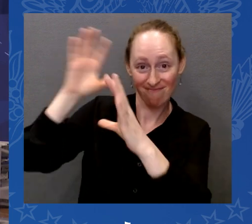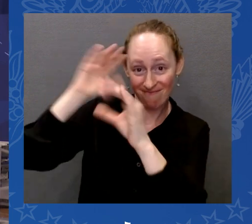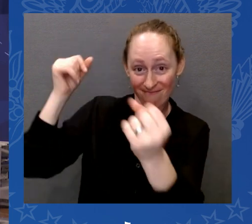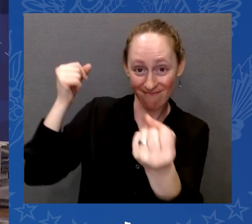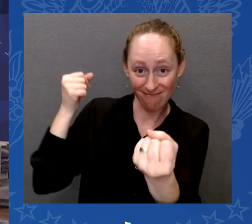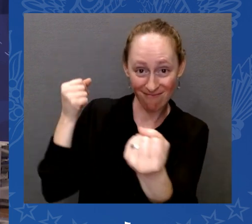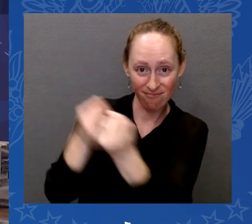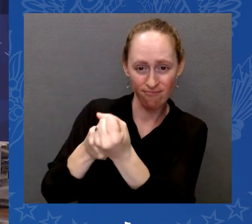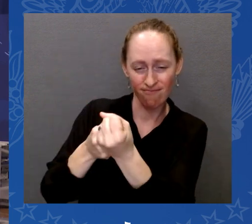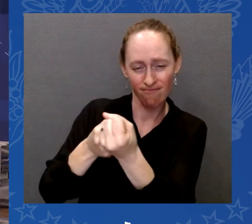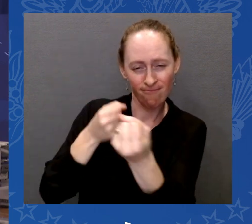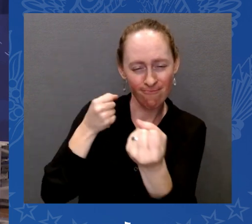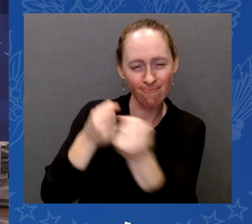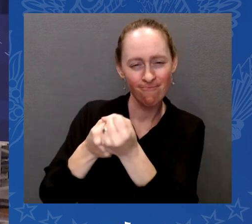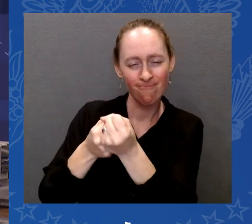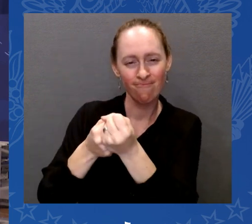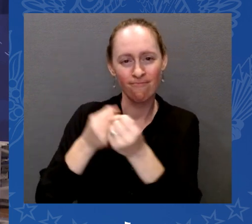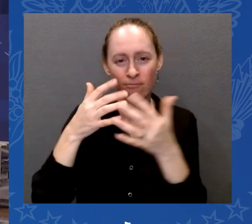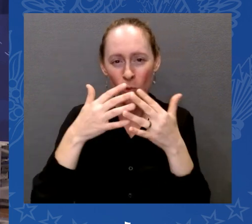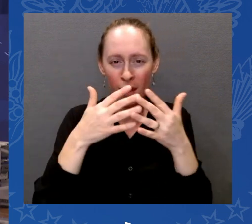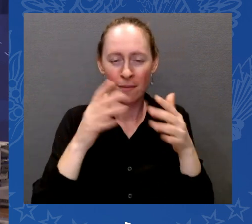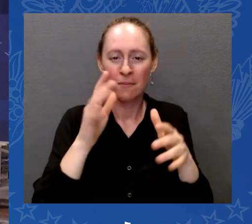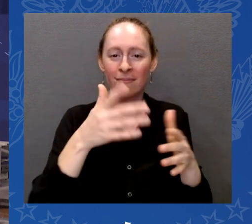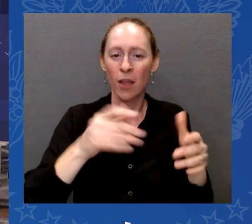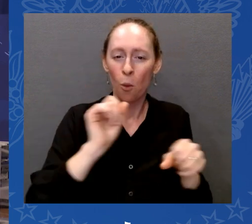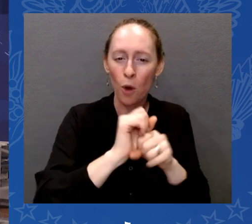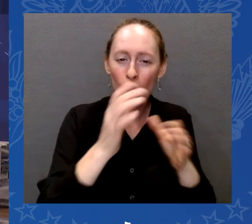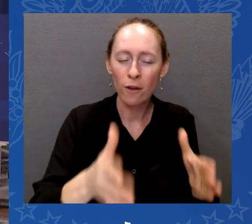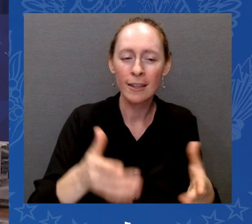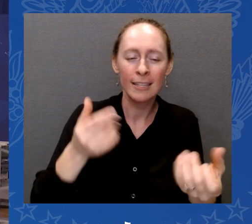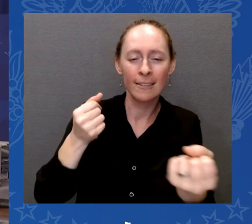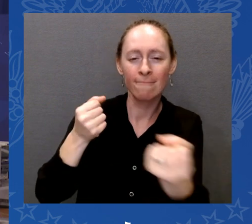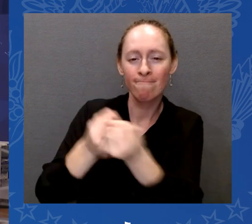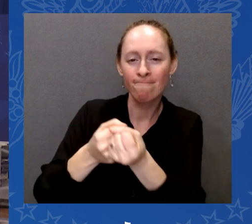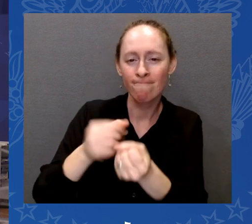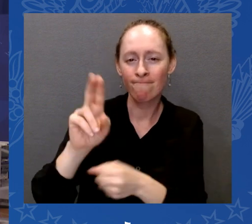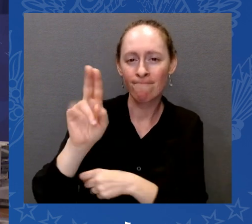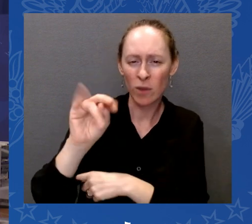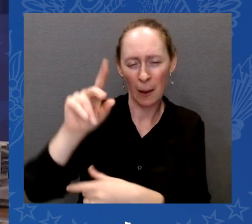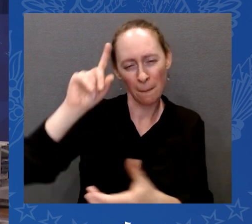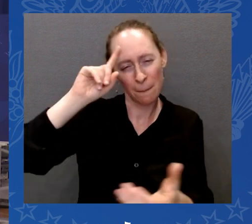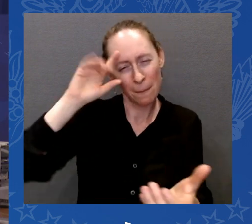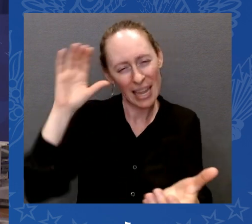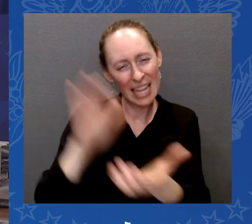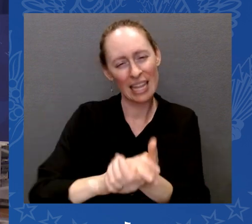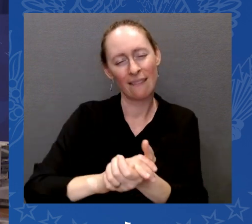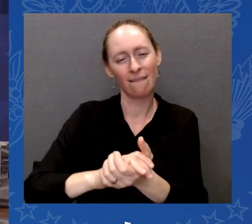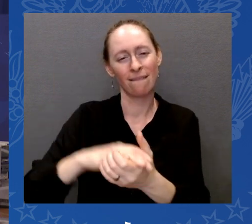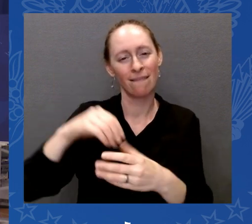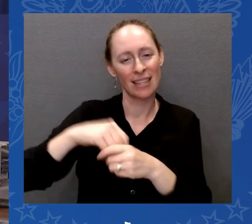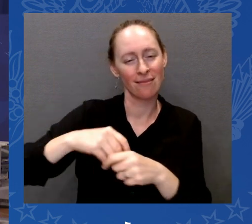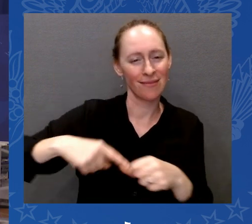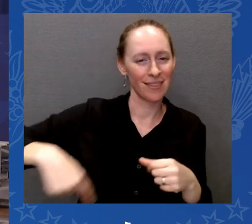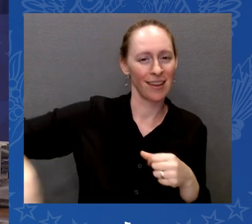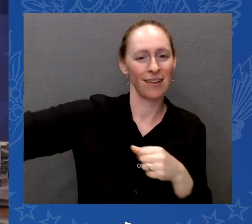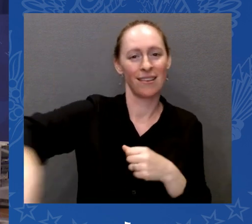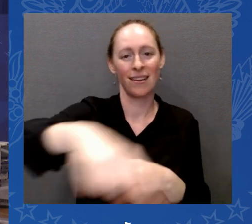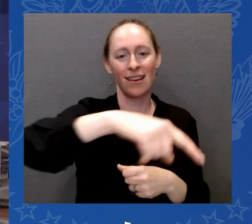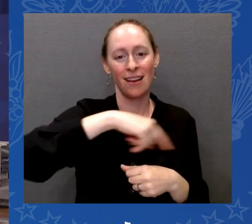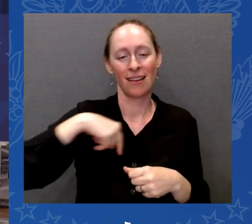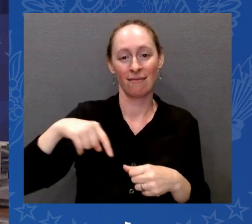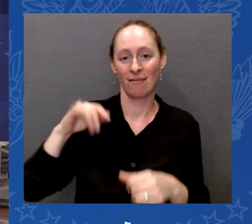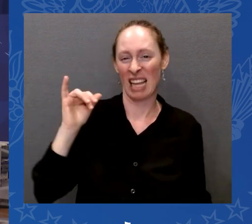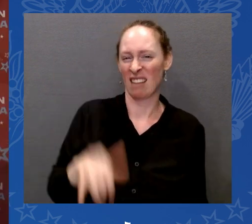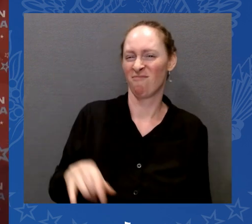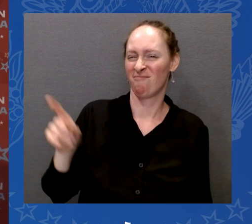in the endless possibility of what America can build and what America can do. And that is President Joe Biden. Thank you, Mr. President, for